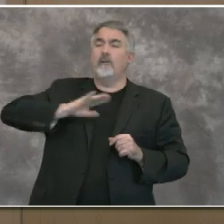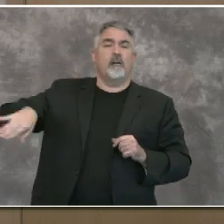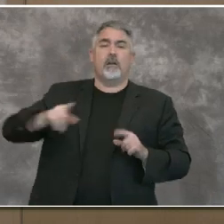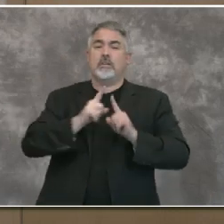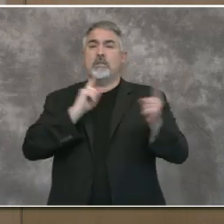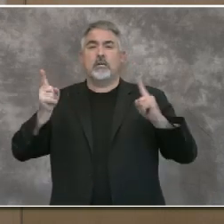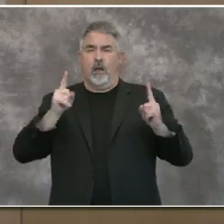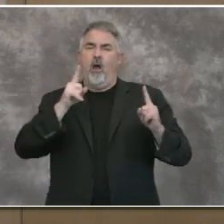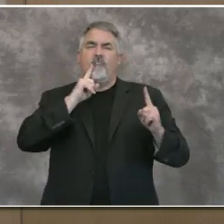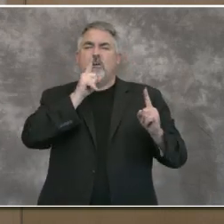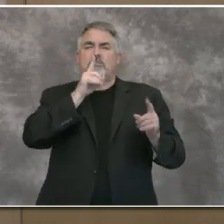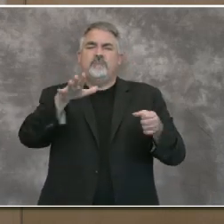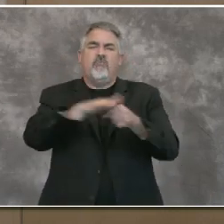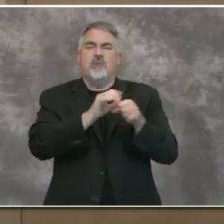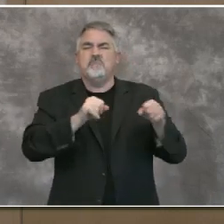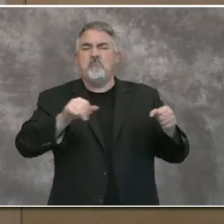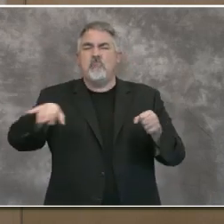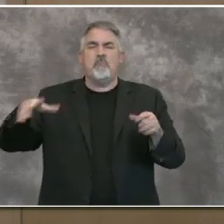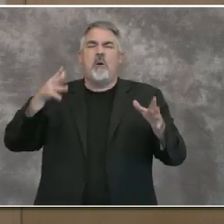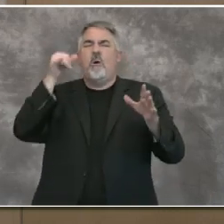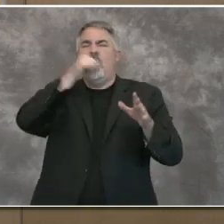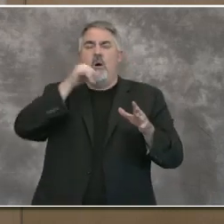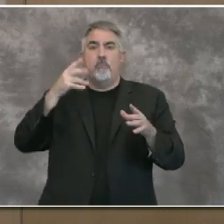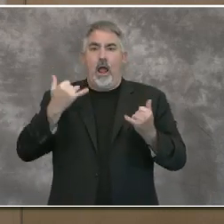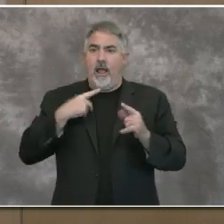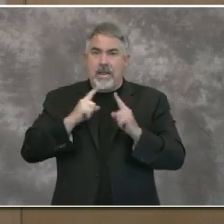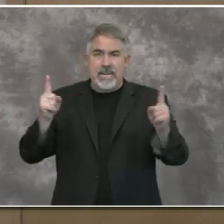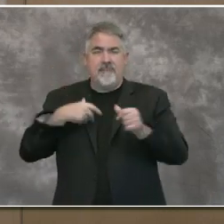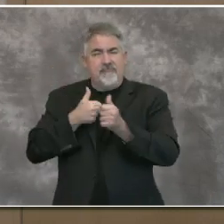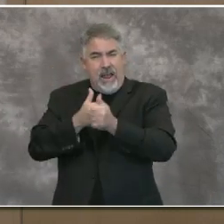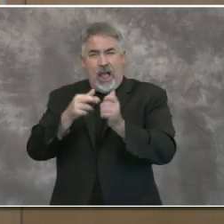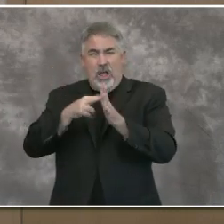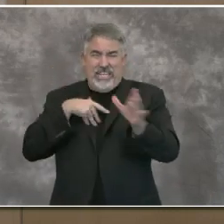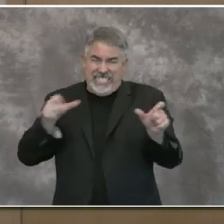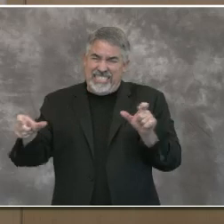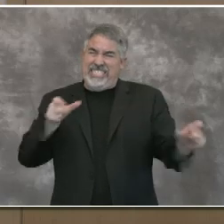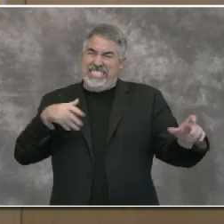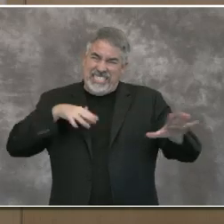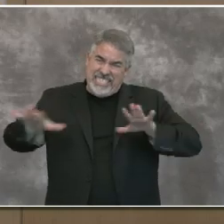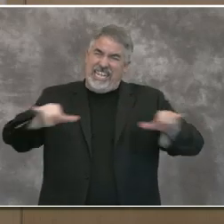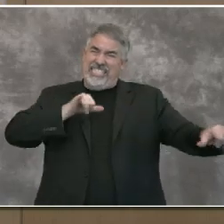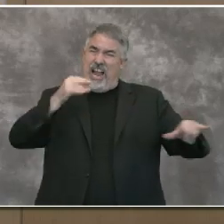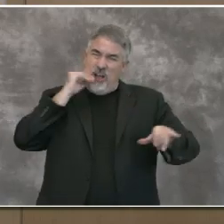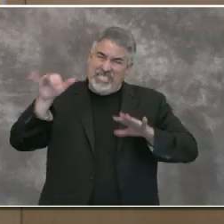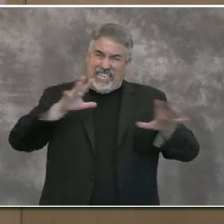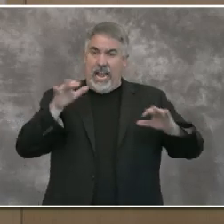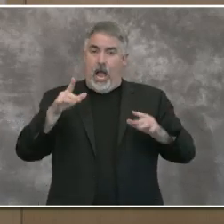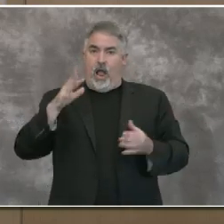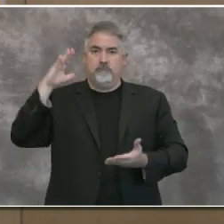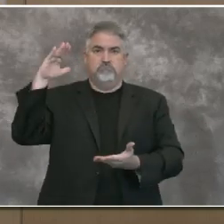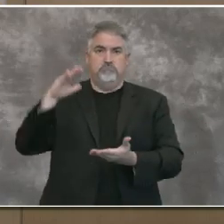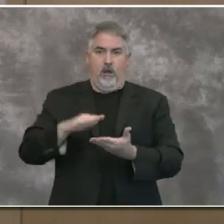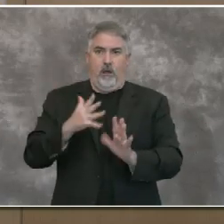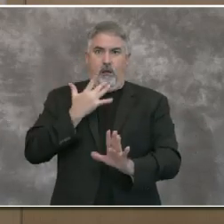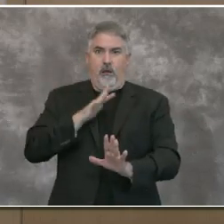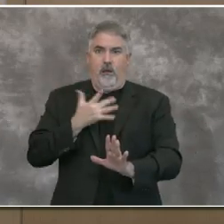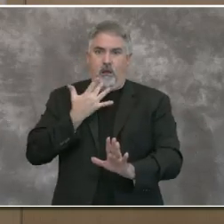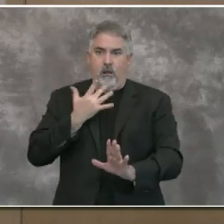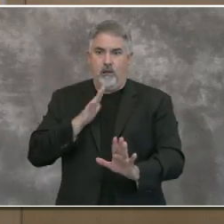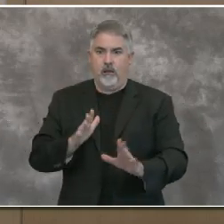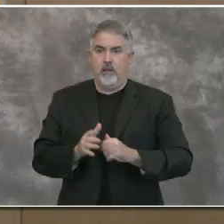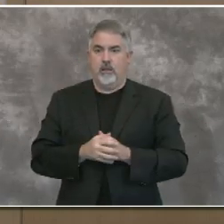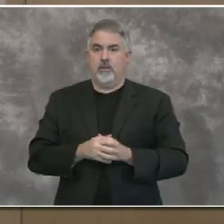social distancing strategies and decreased visitations, decreased elective surgery, so that we do